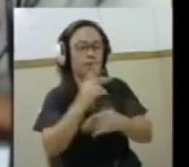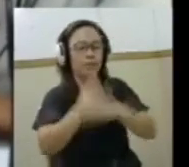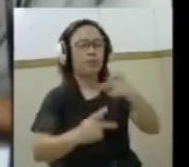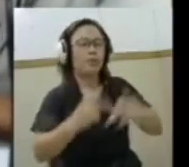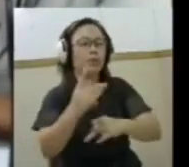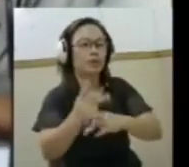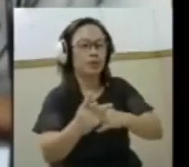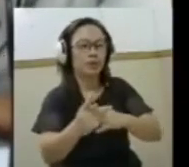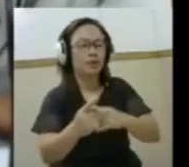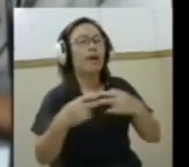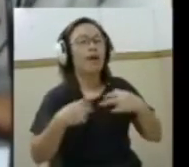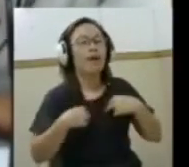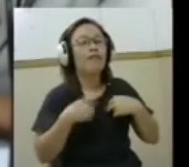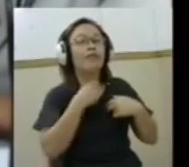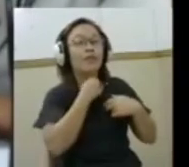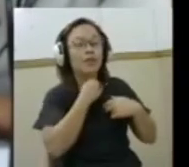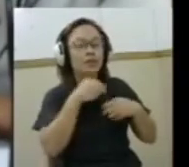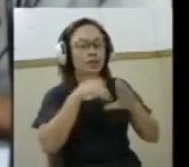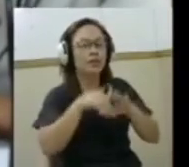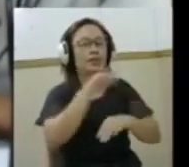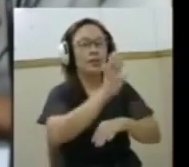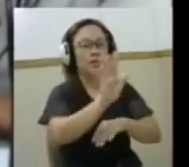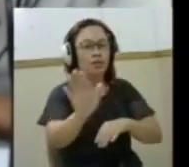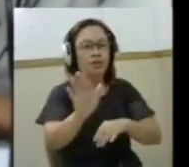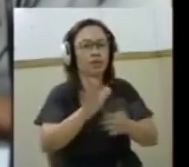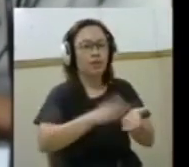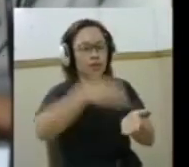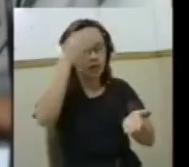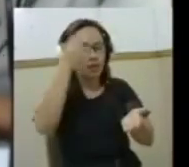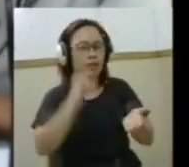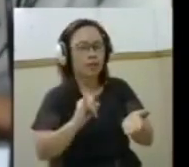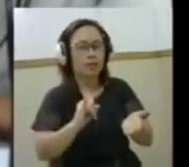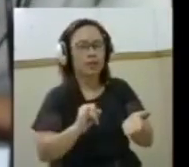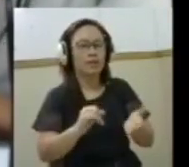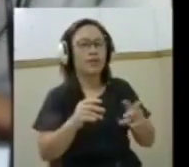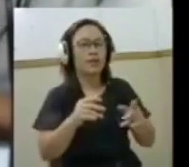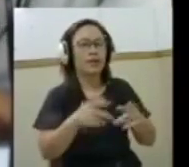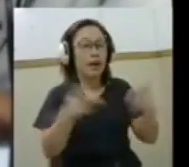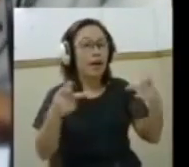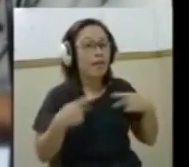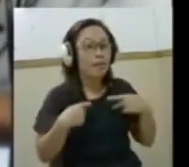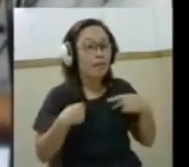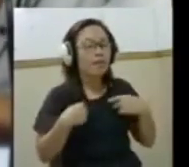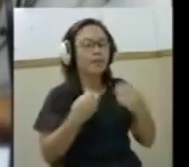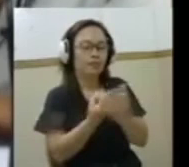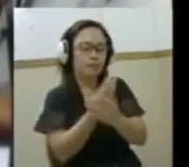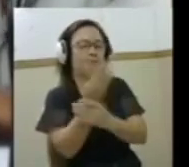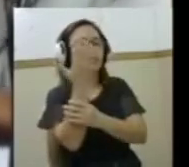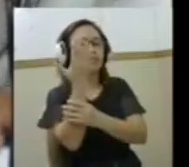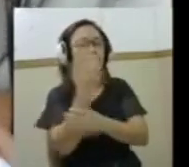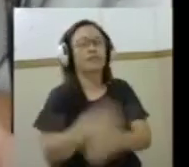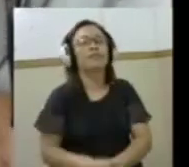rewards curiosity. Alright, When you're exactly. committed to learning, you're always in a place of growth. All